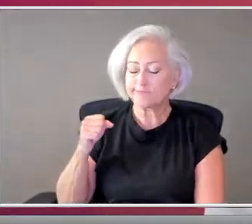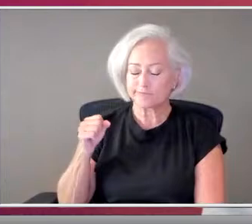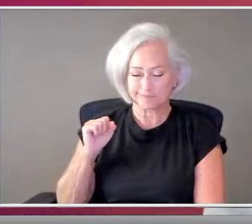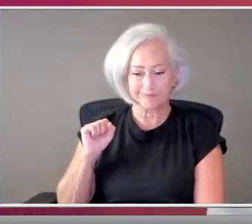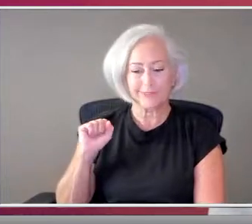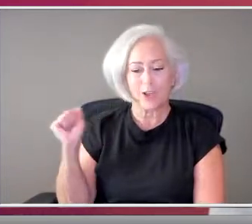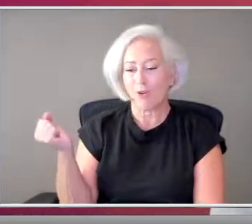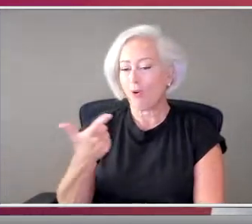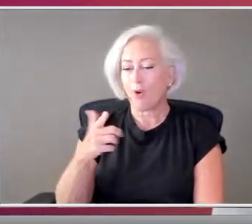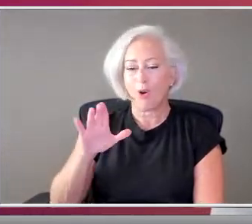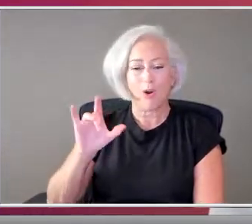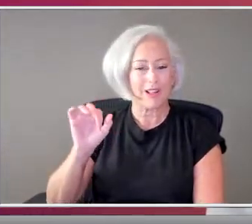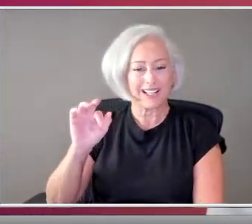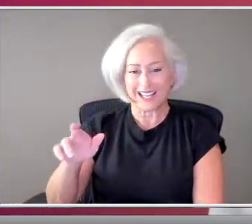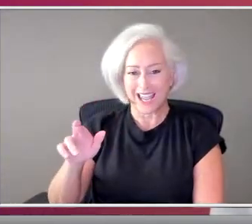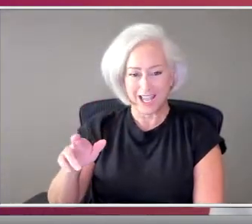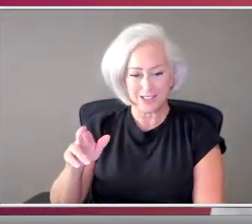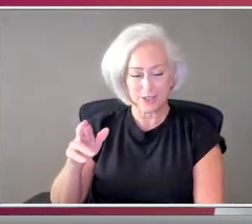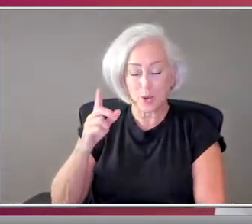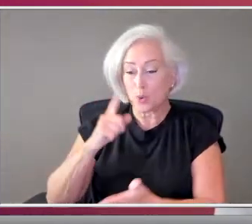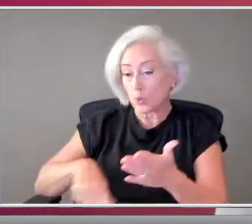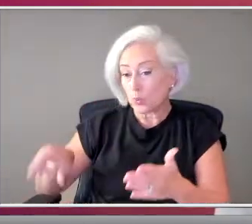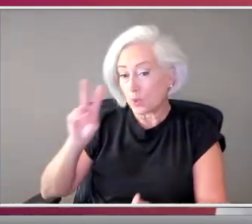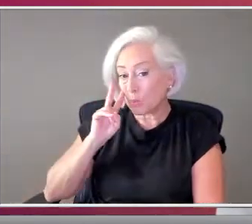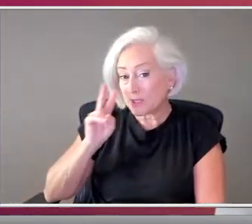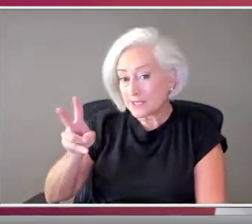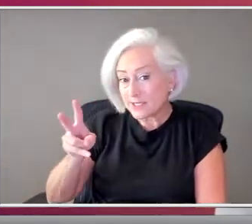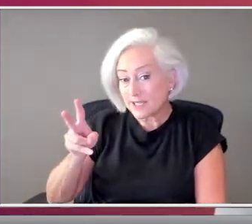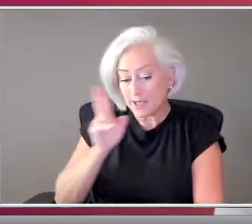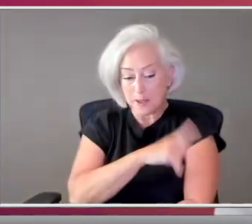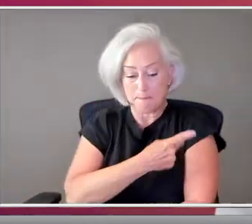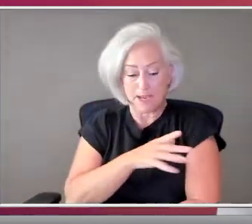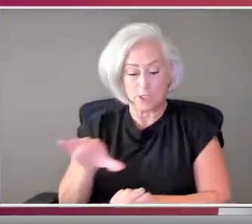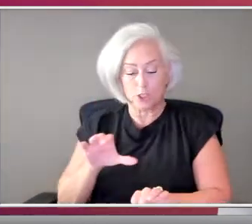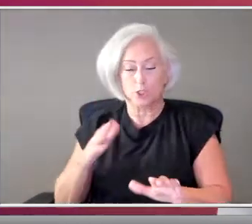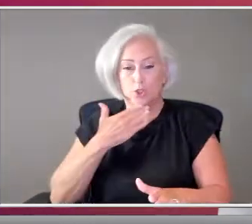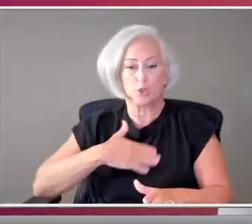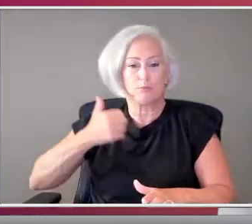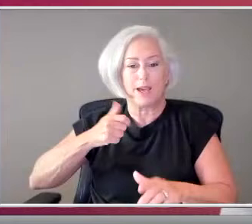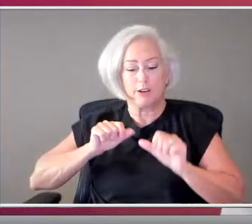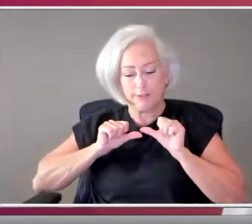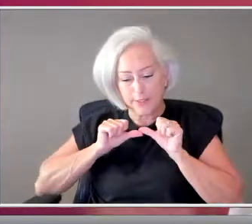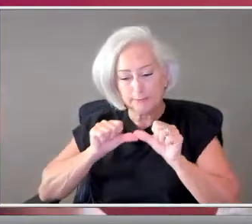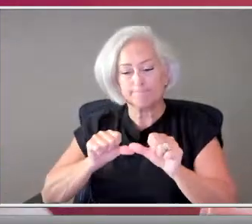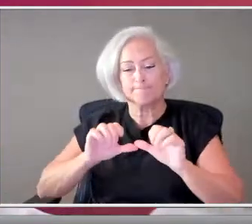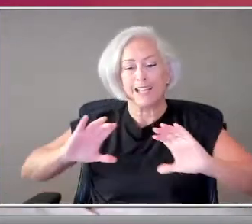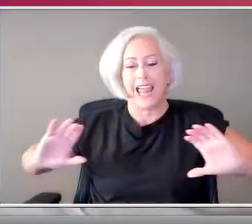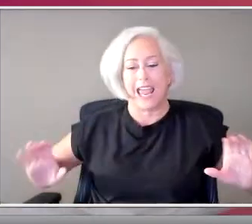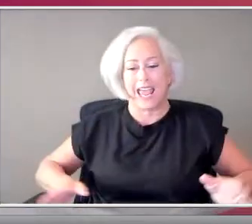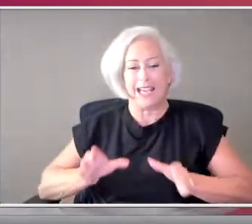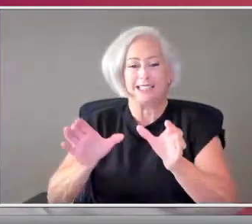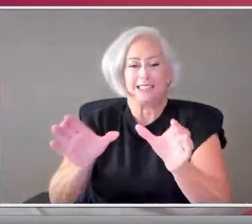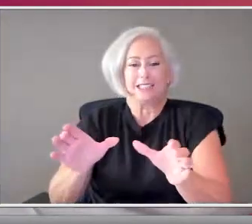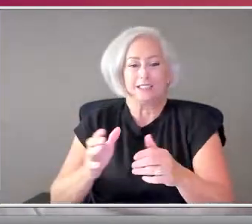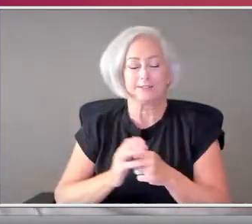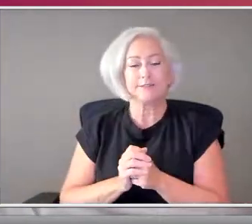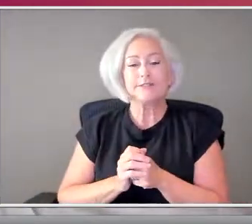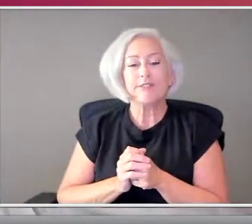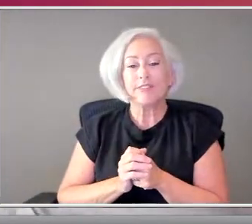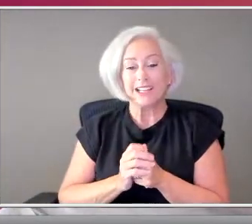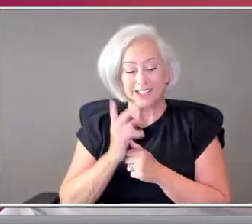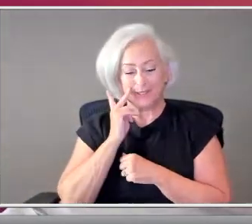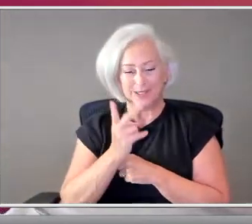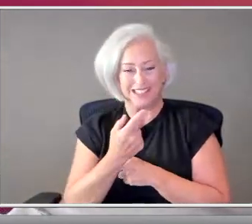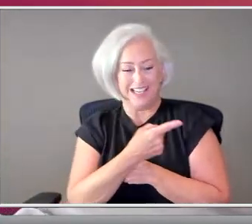cancers, and is what we're seeing, patients do better when they stay active. I think a lot of people, especially seeing someone amazing